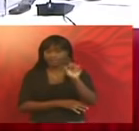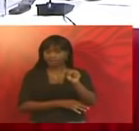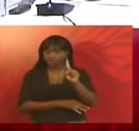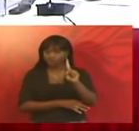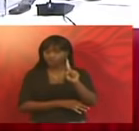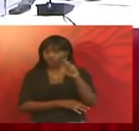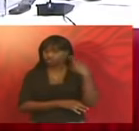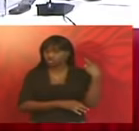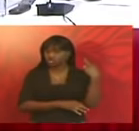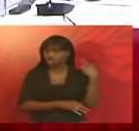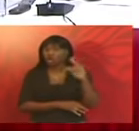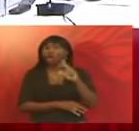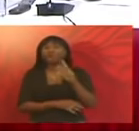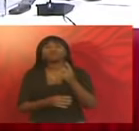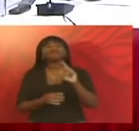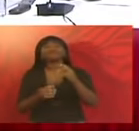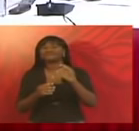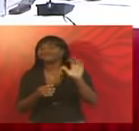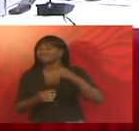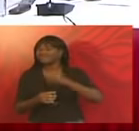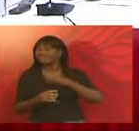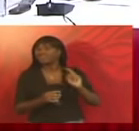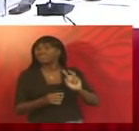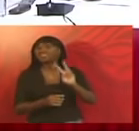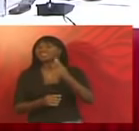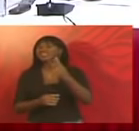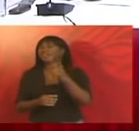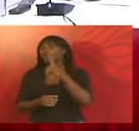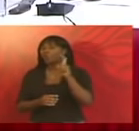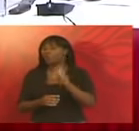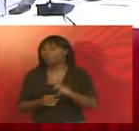actually, the second question is for Dr. Elaine. Oh, sorry.